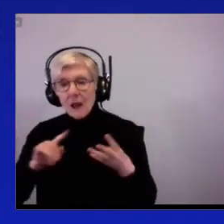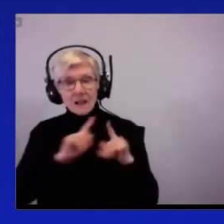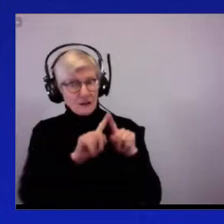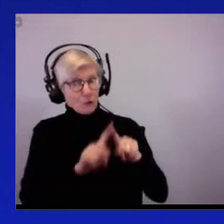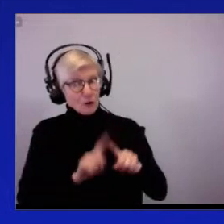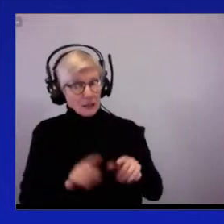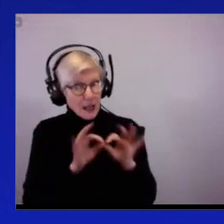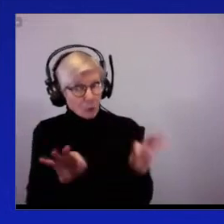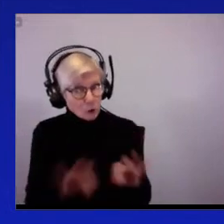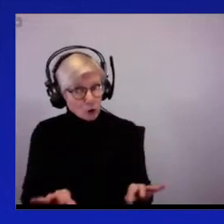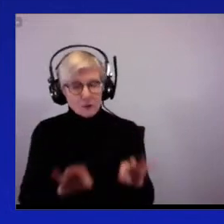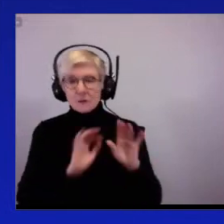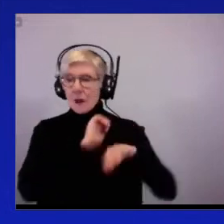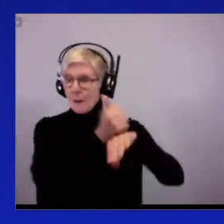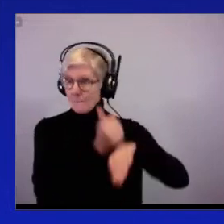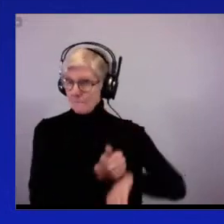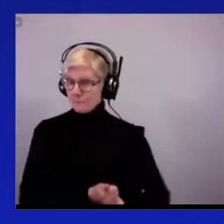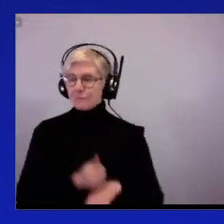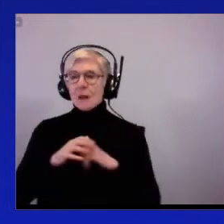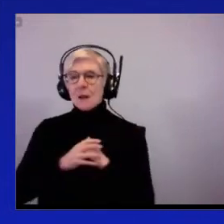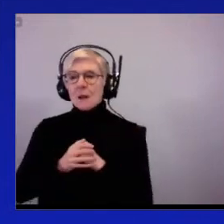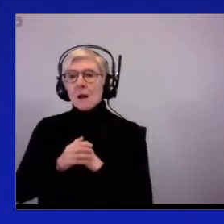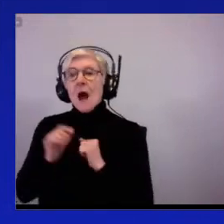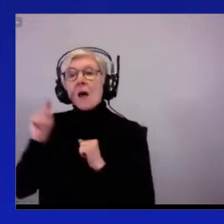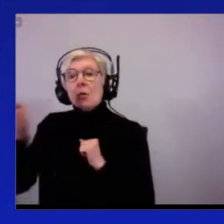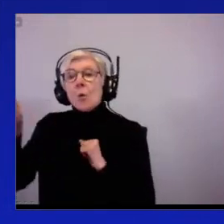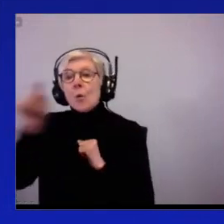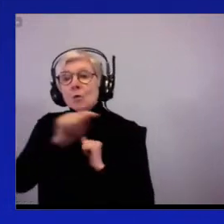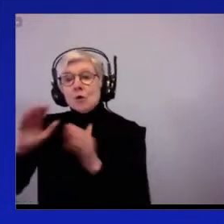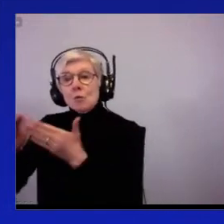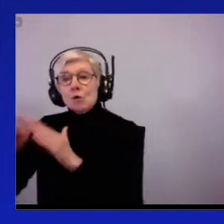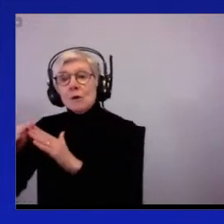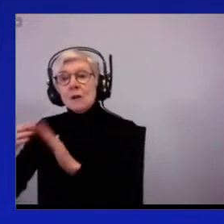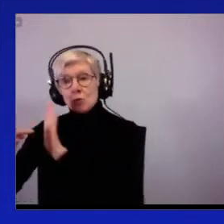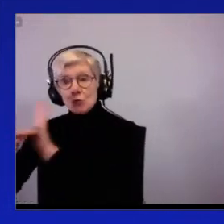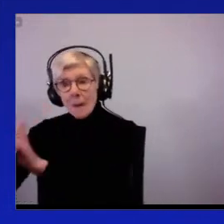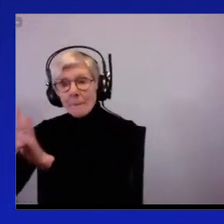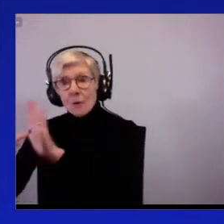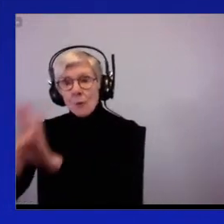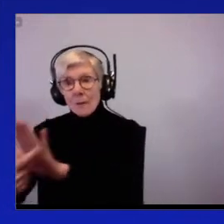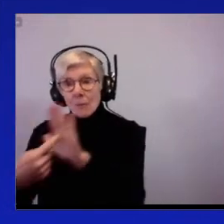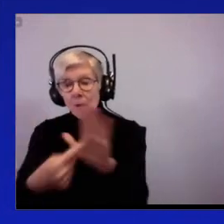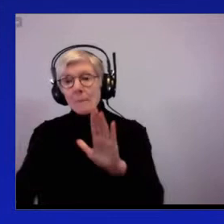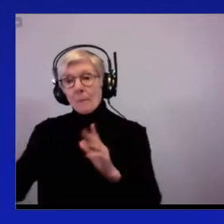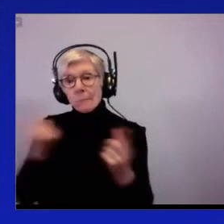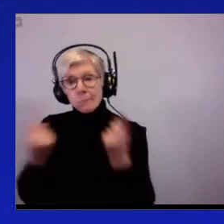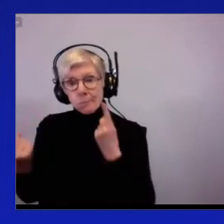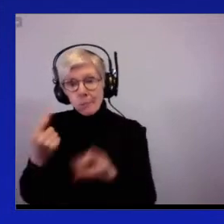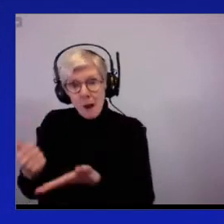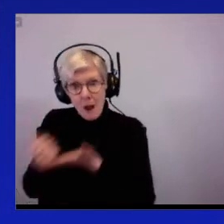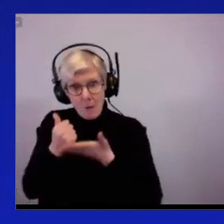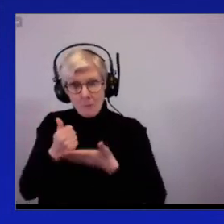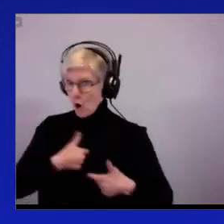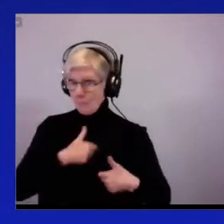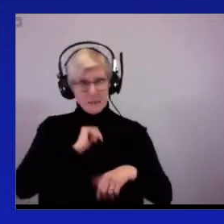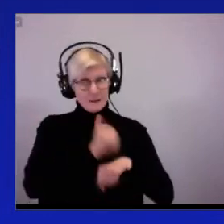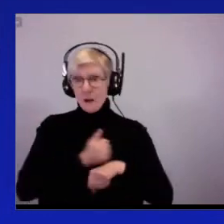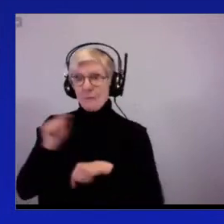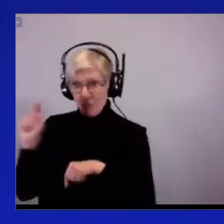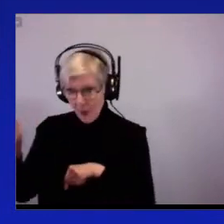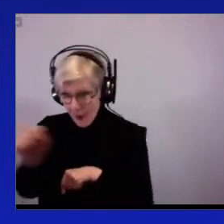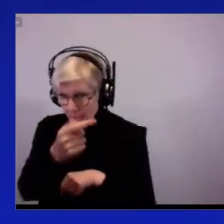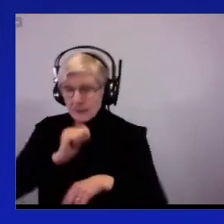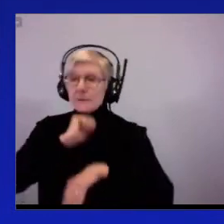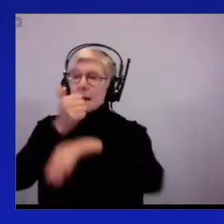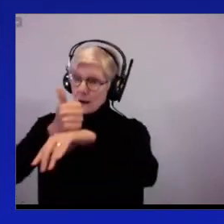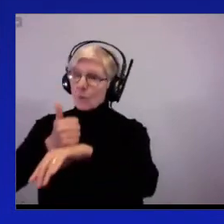doing that with spokespeople from those communities. So it's not me at all. The trust